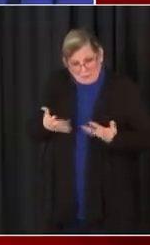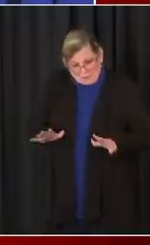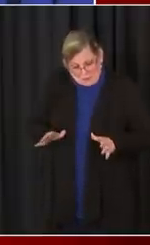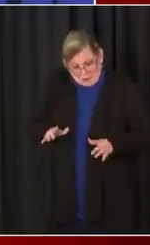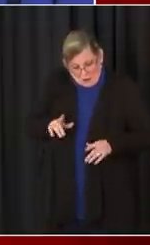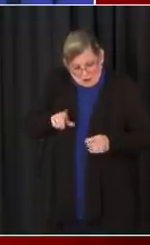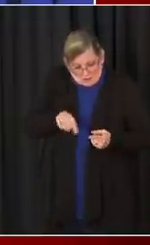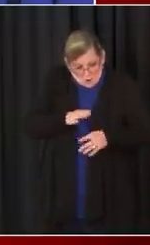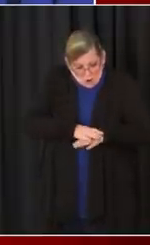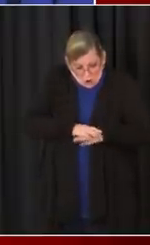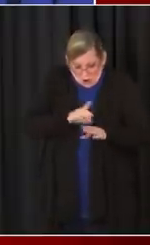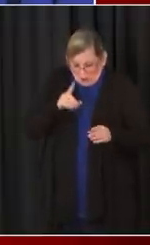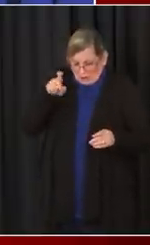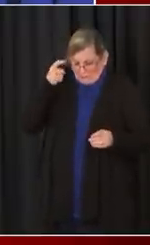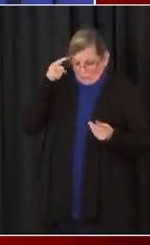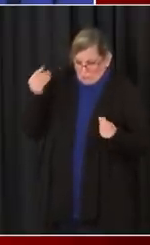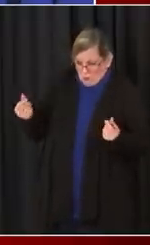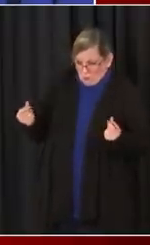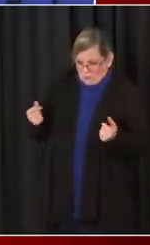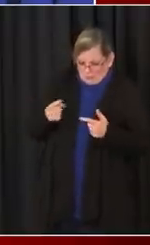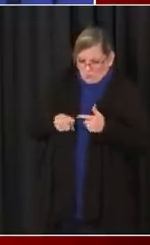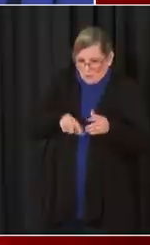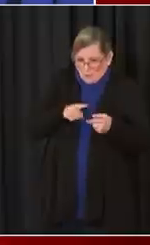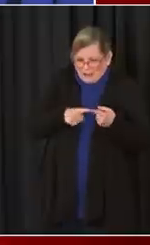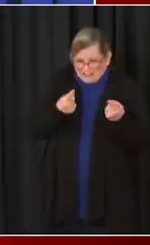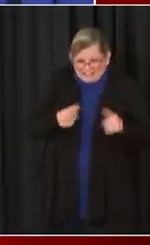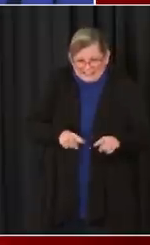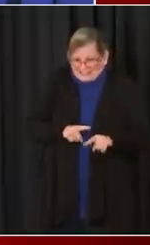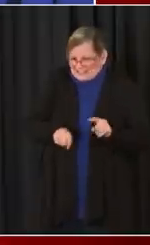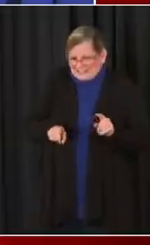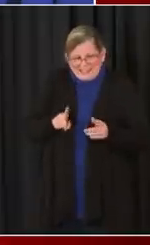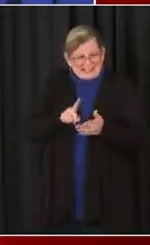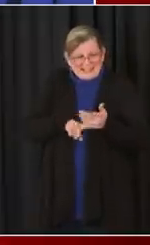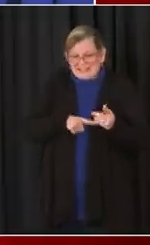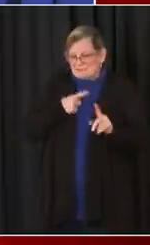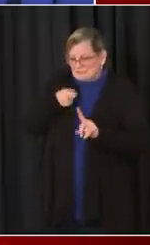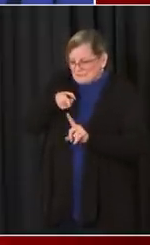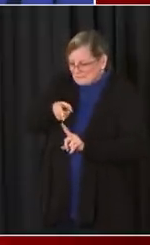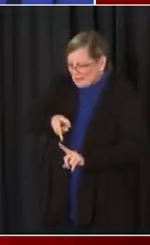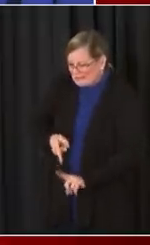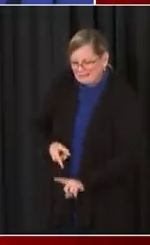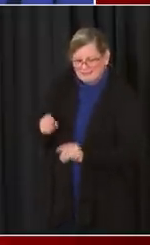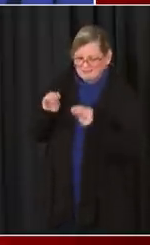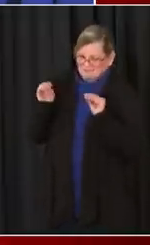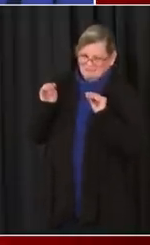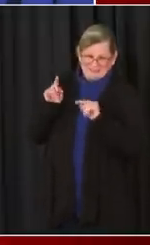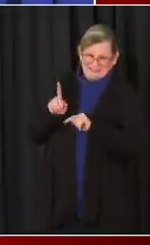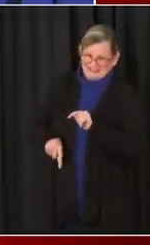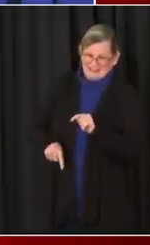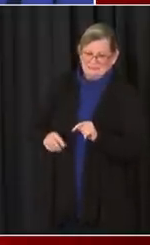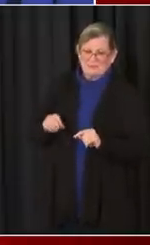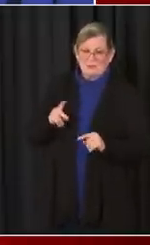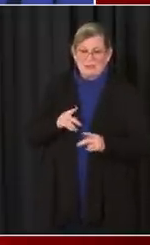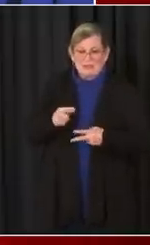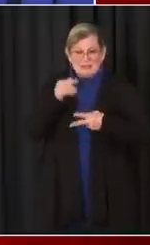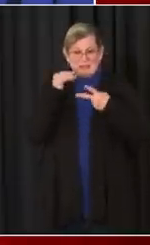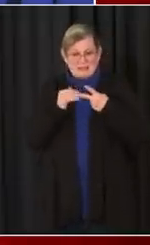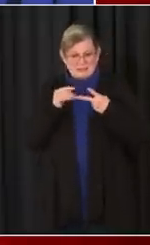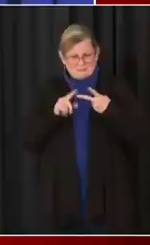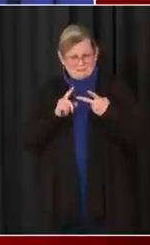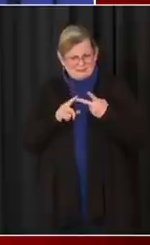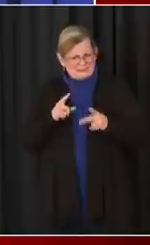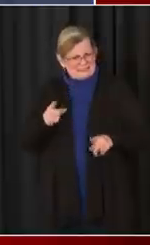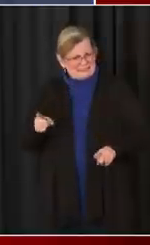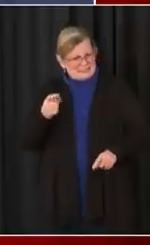when they experienced their medical emergency. Okay, but you can't specify. I can't specify. Okay, and then there was a stabbing